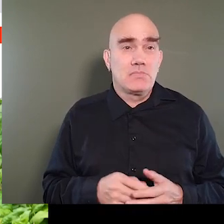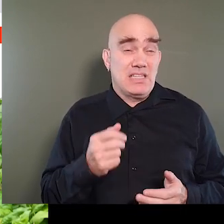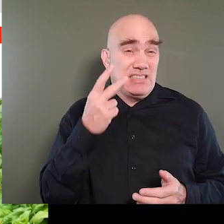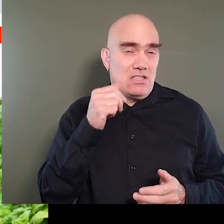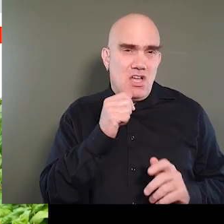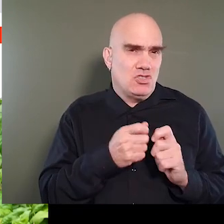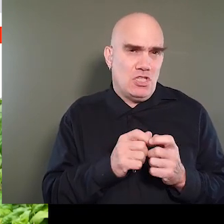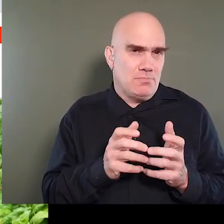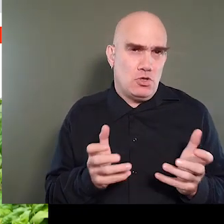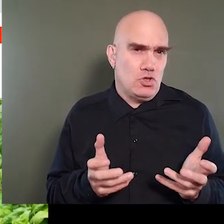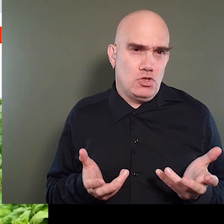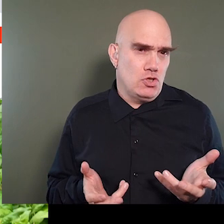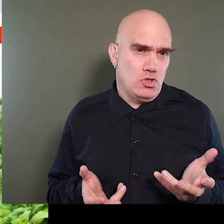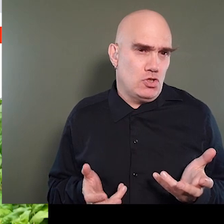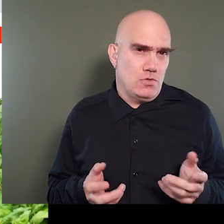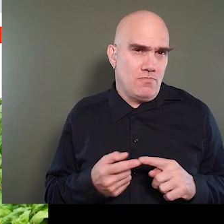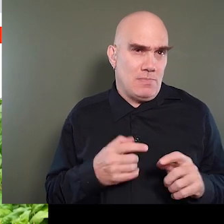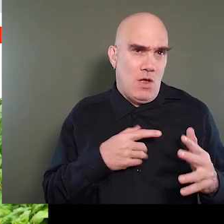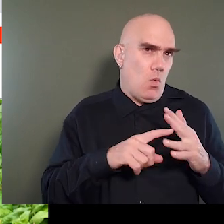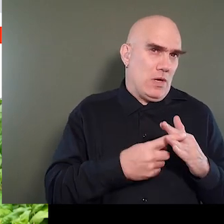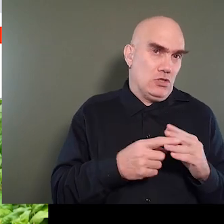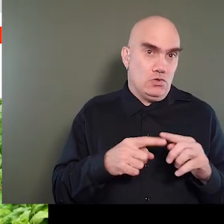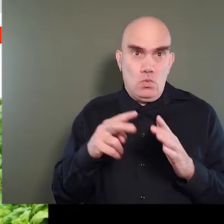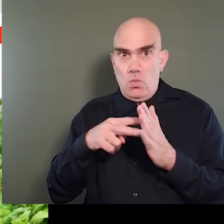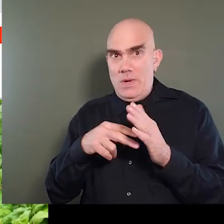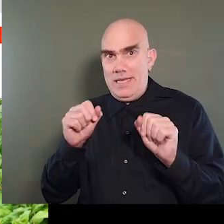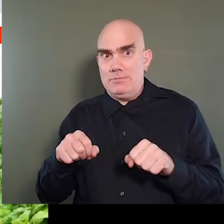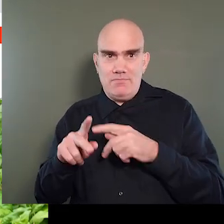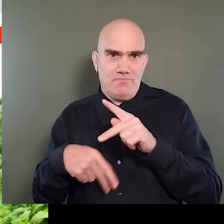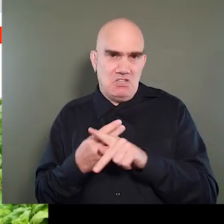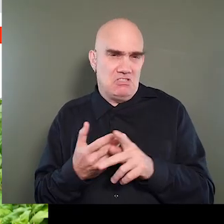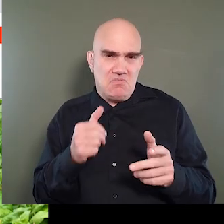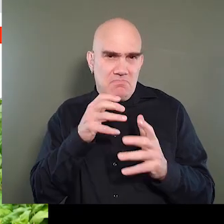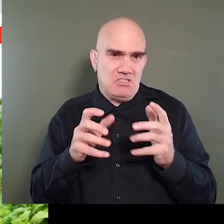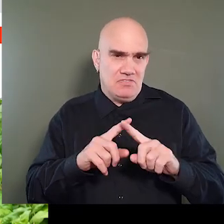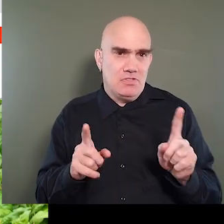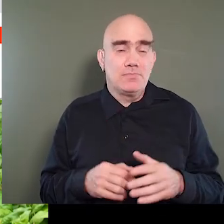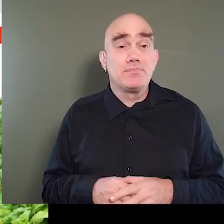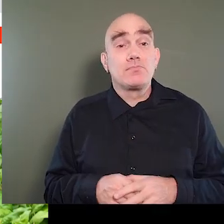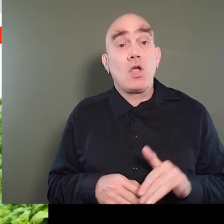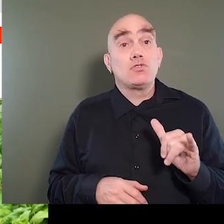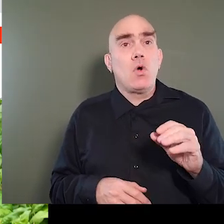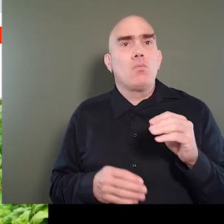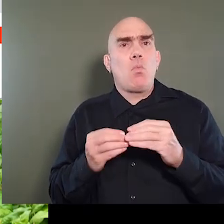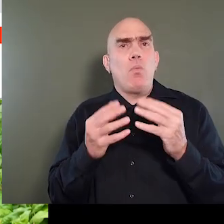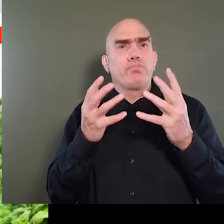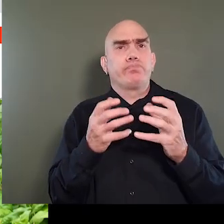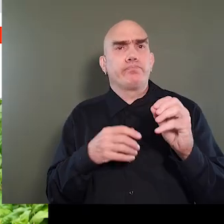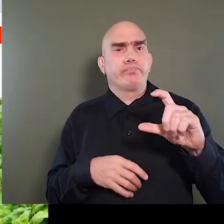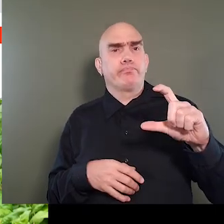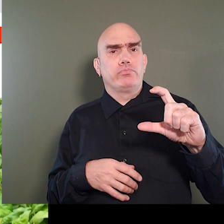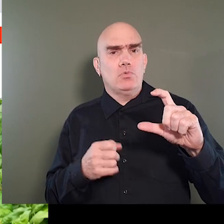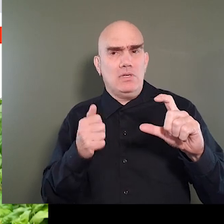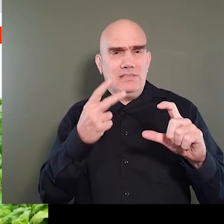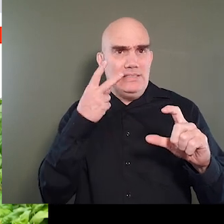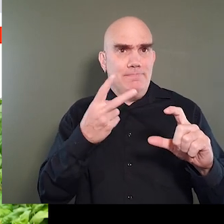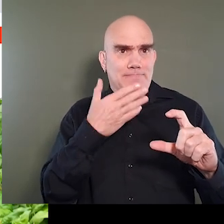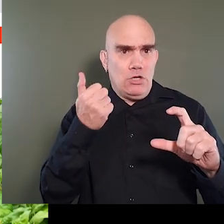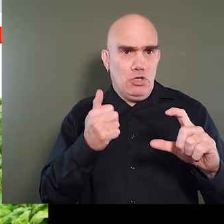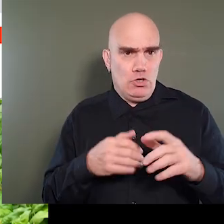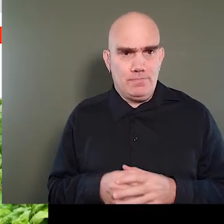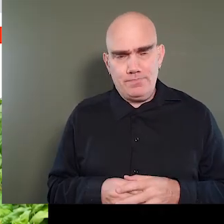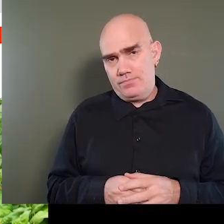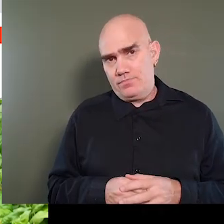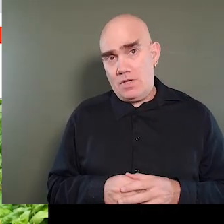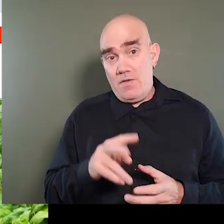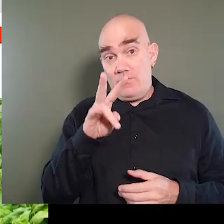you can see, it doesn't change very much from our original to the readable font. It also bolds it a little bit more so we can have a better view at it. The vision